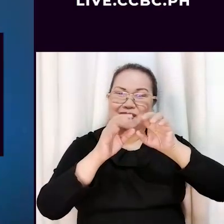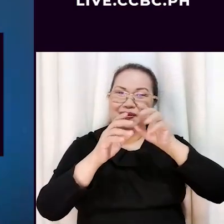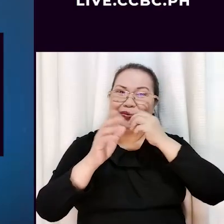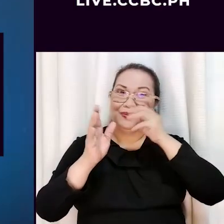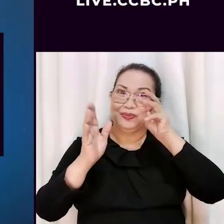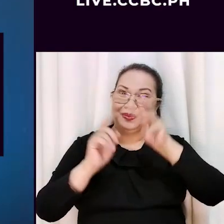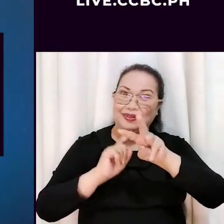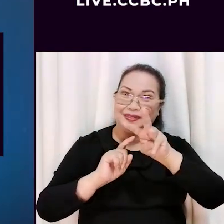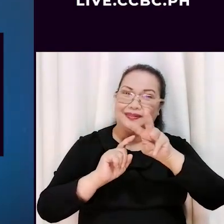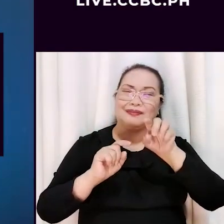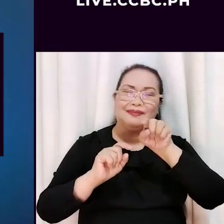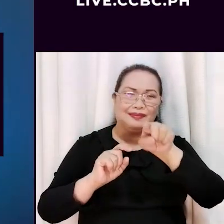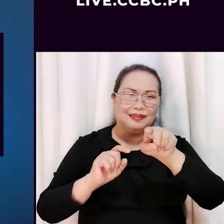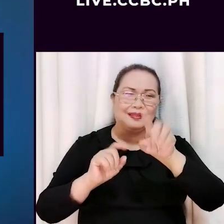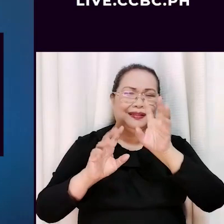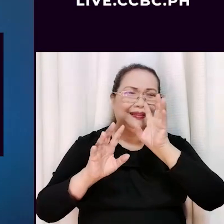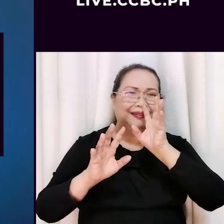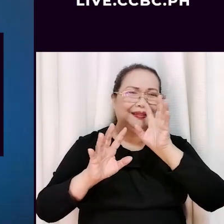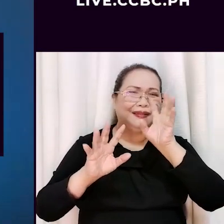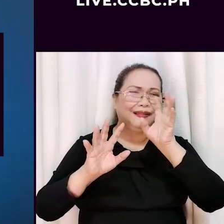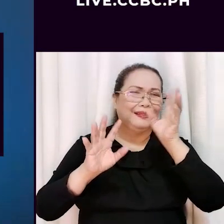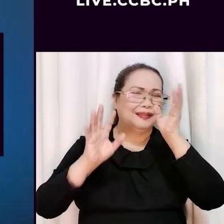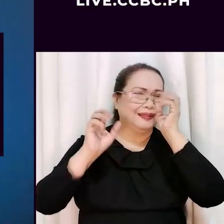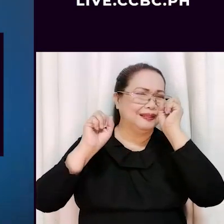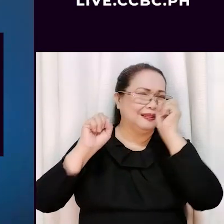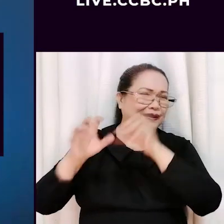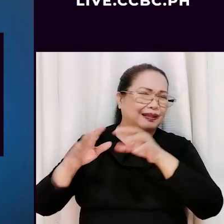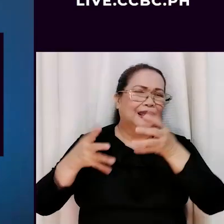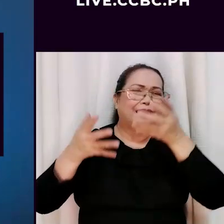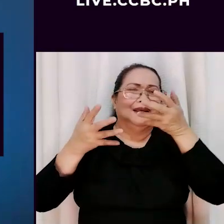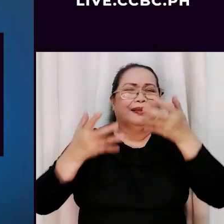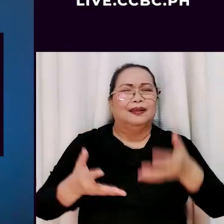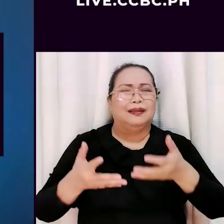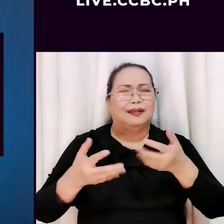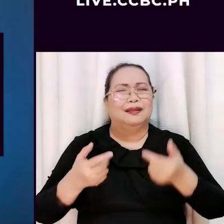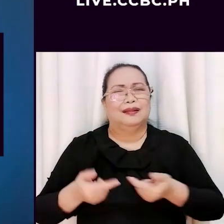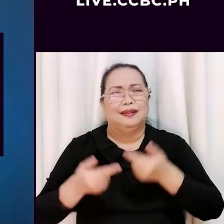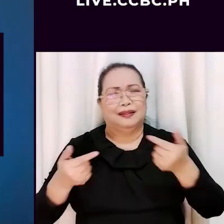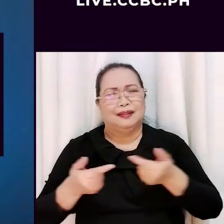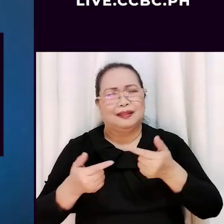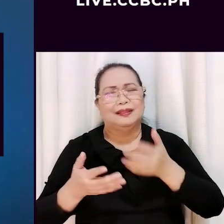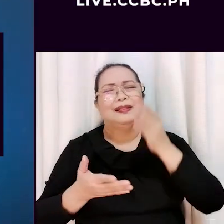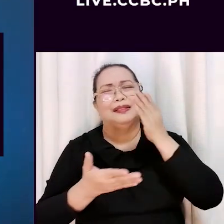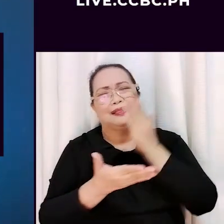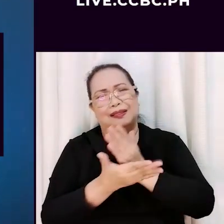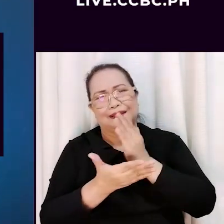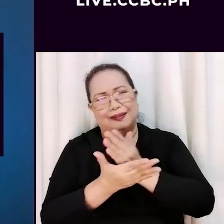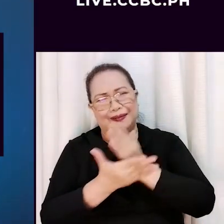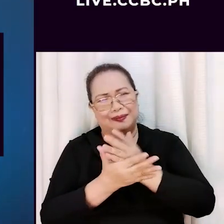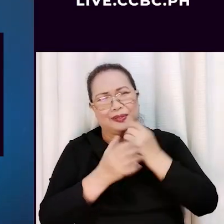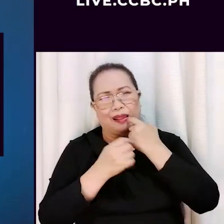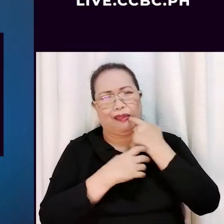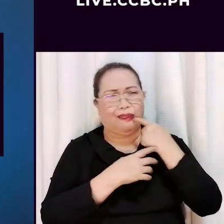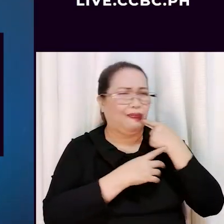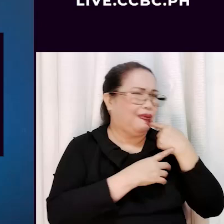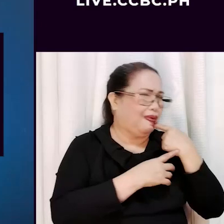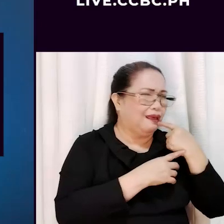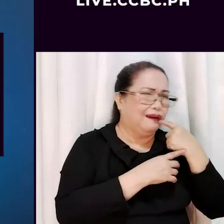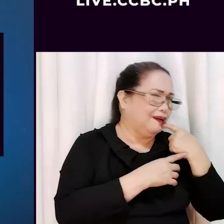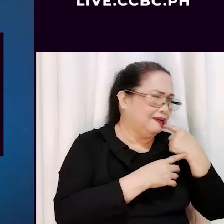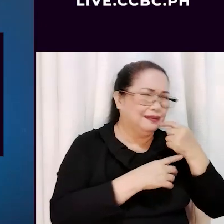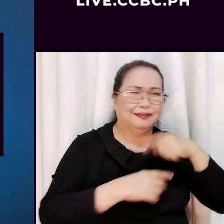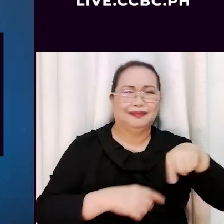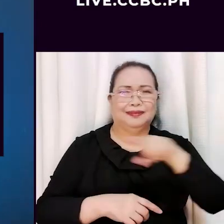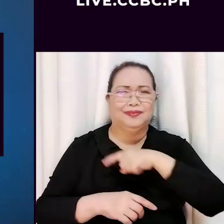niya, let us lay aside every weight and sin which so easily ensnares us. Here it